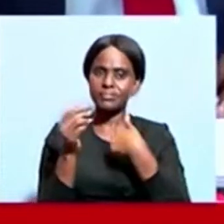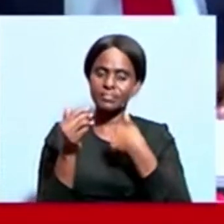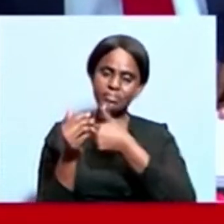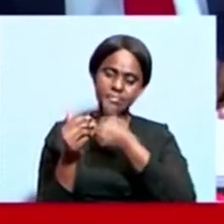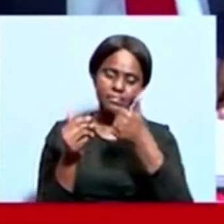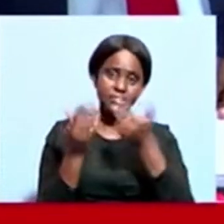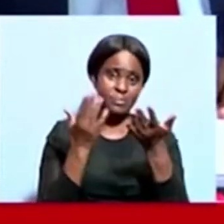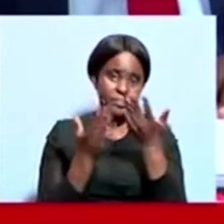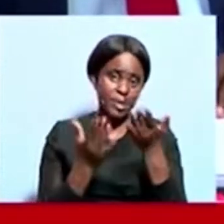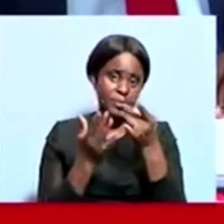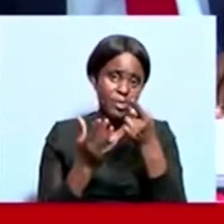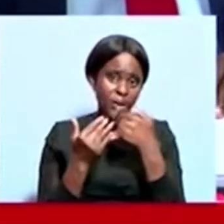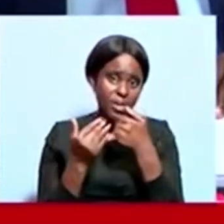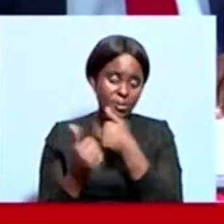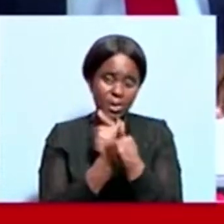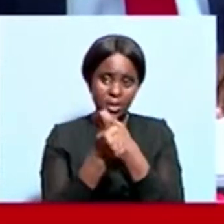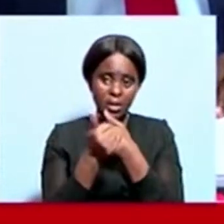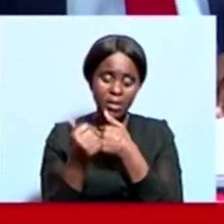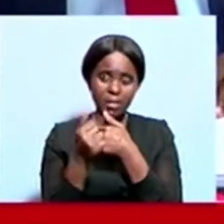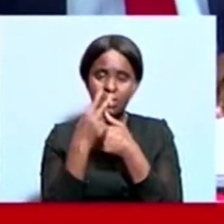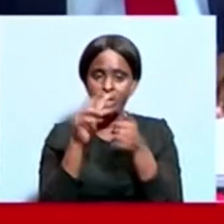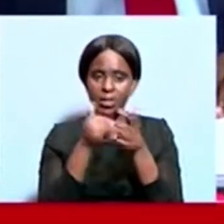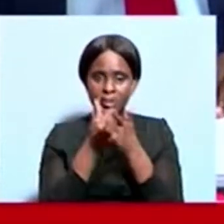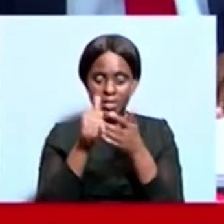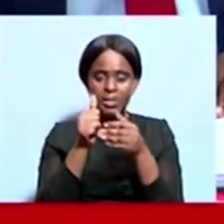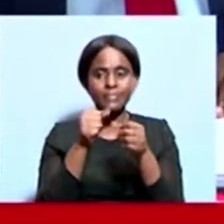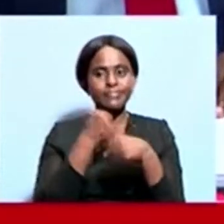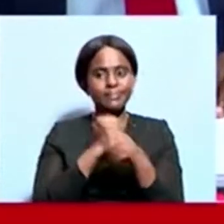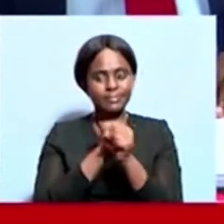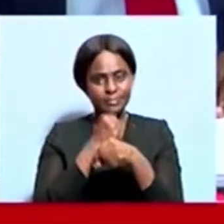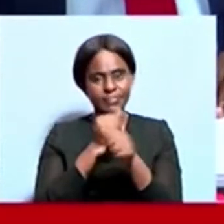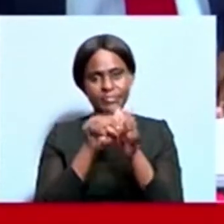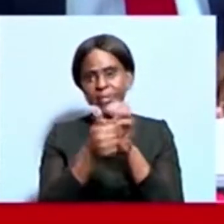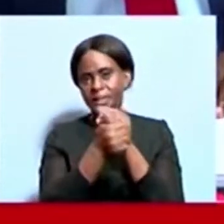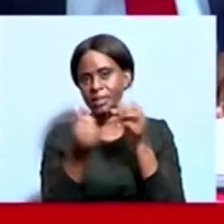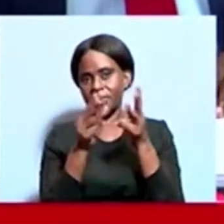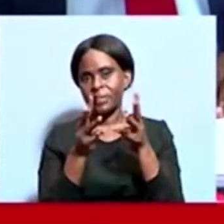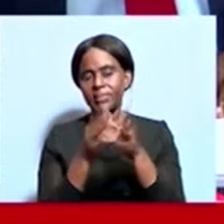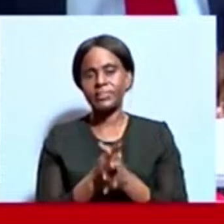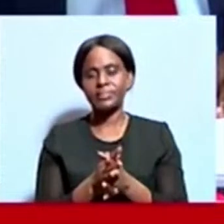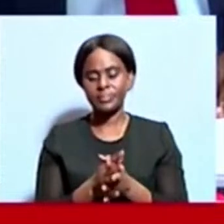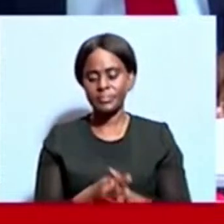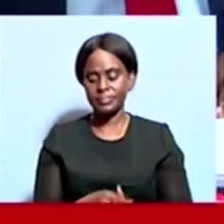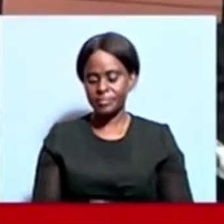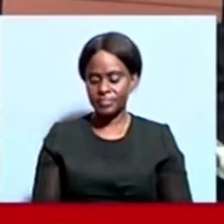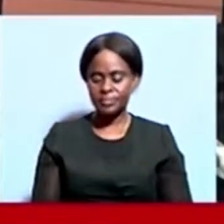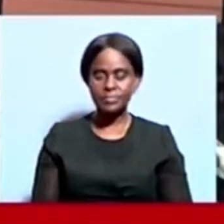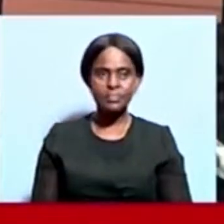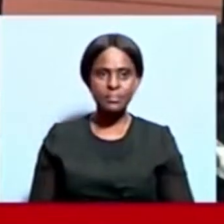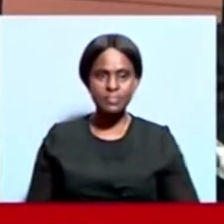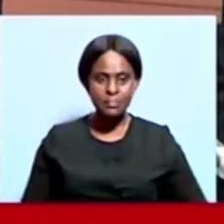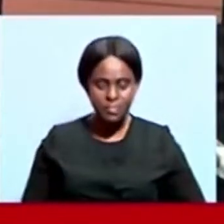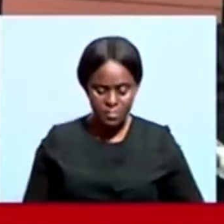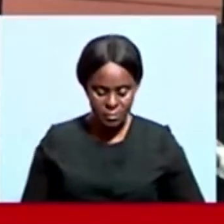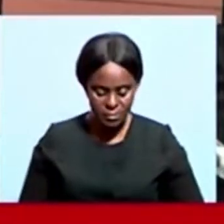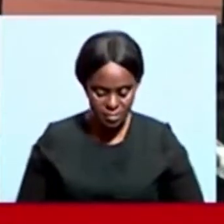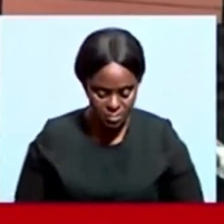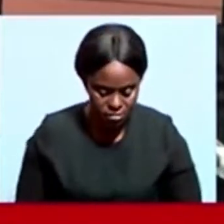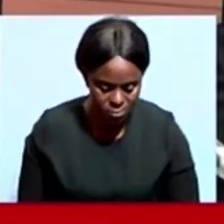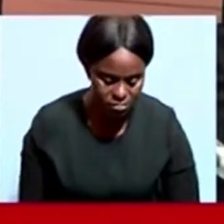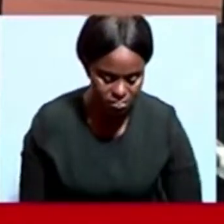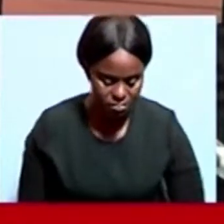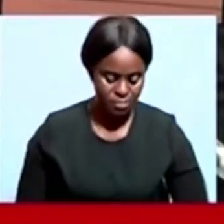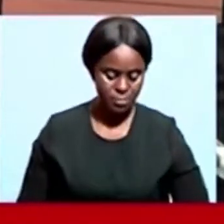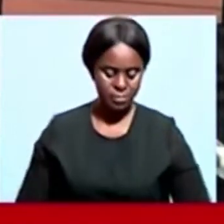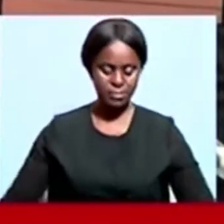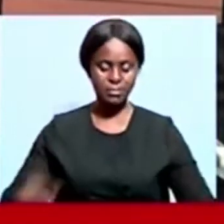let's maybe see how we can bring it in another angle. Well, you didn't hear me, so I don't know how